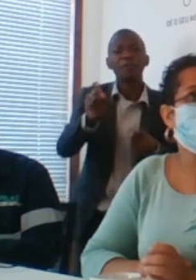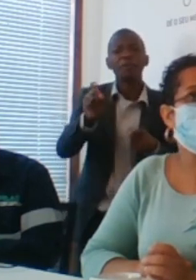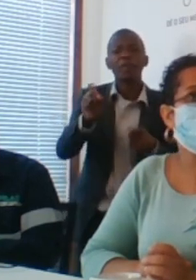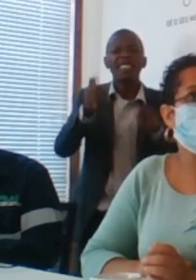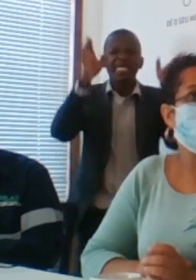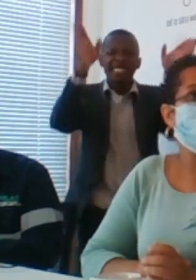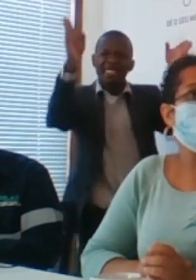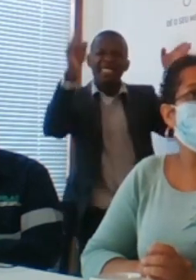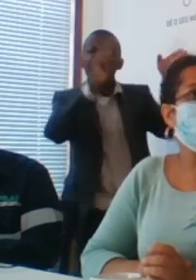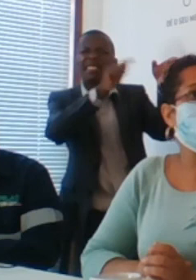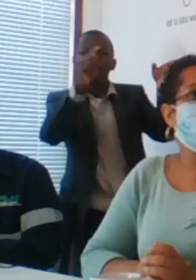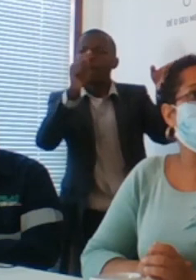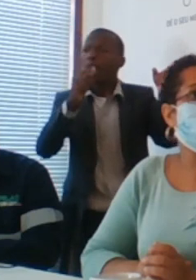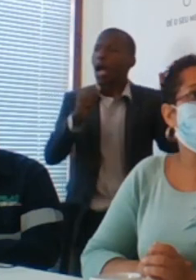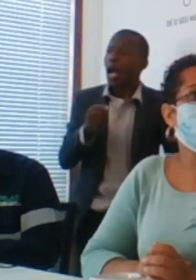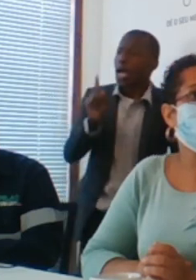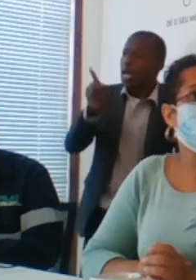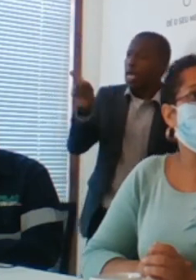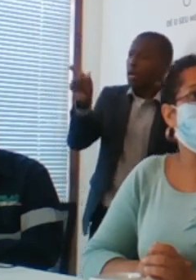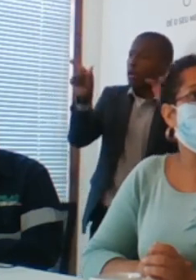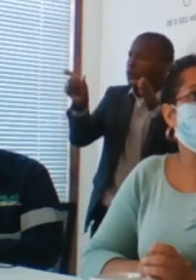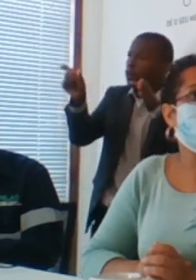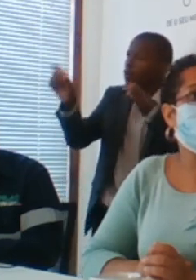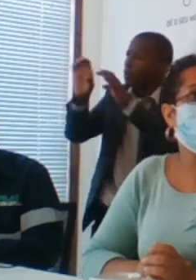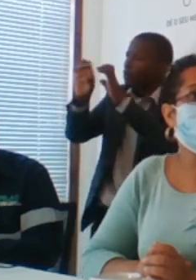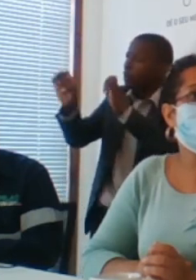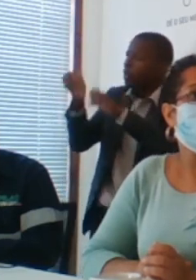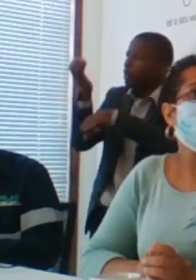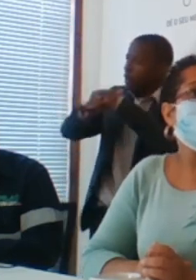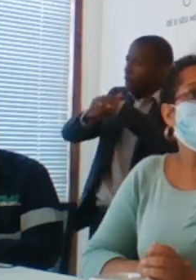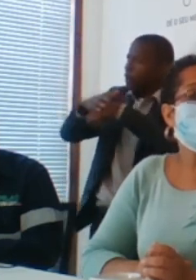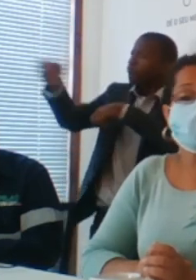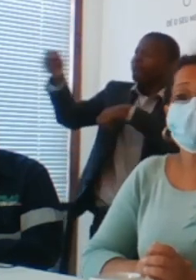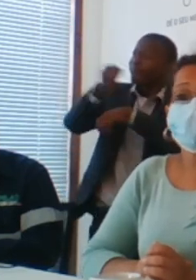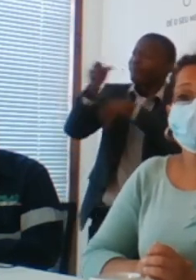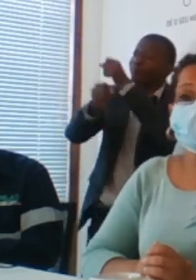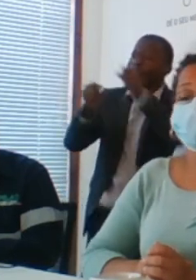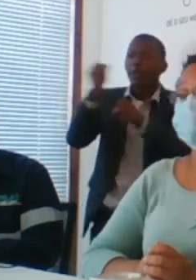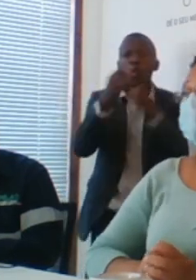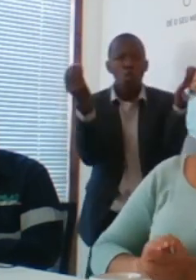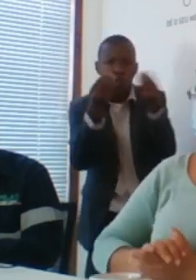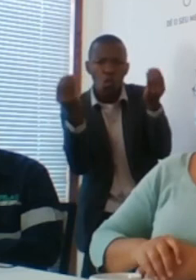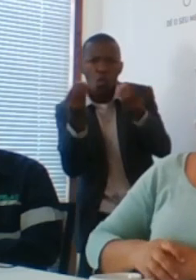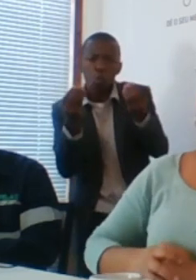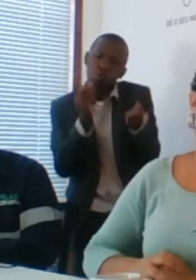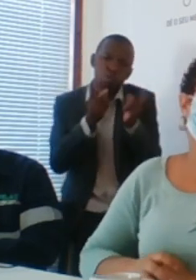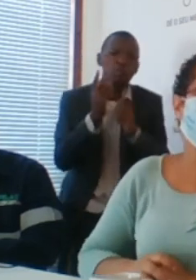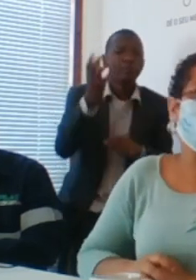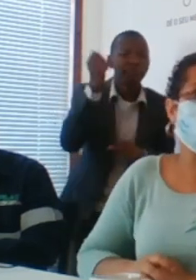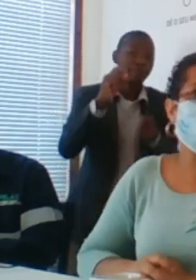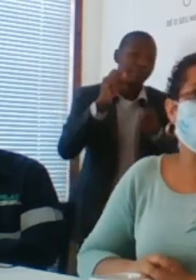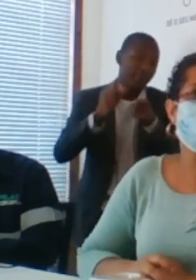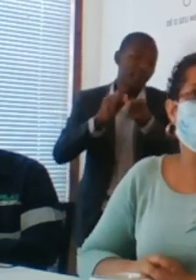to consider and include these special talents within our roles. Well, Yasser, it's actually not